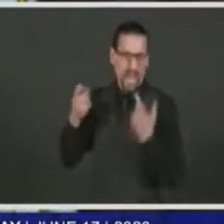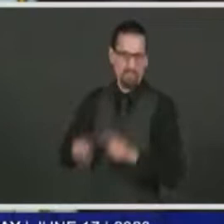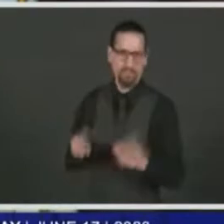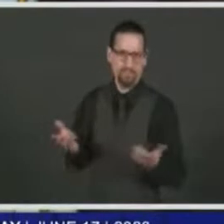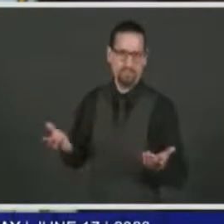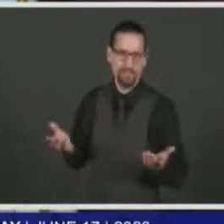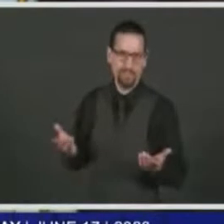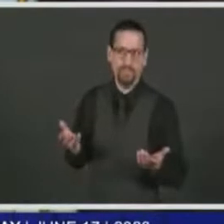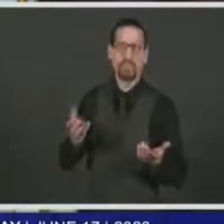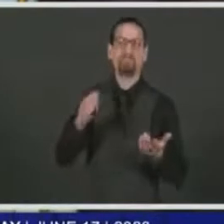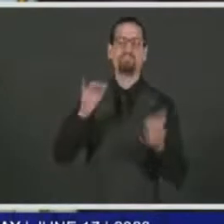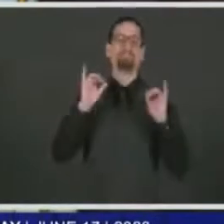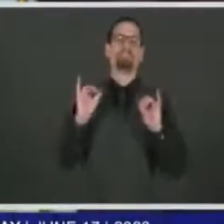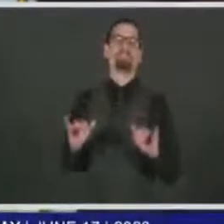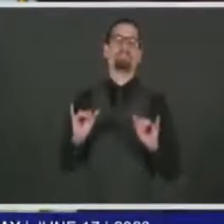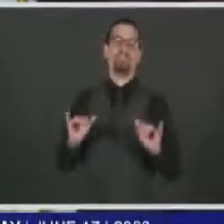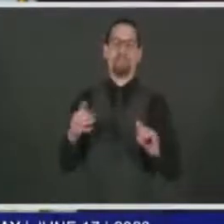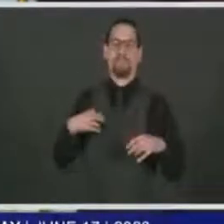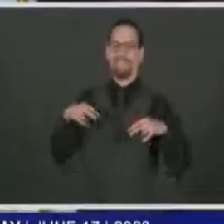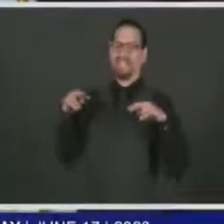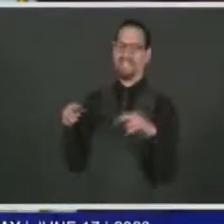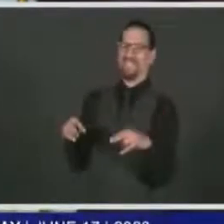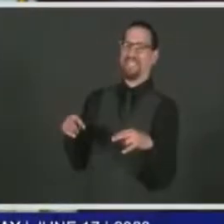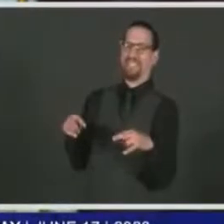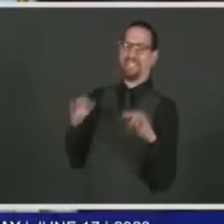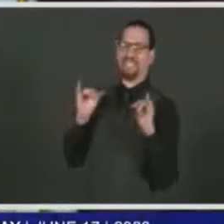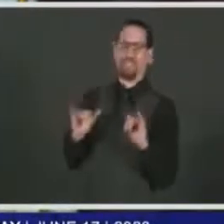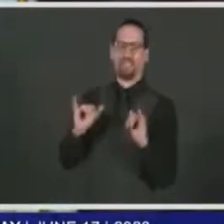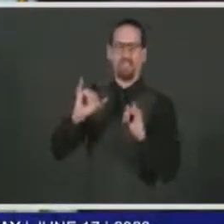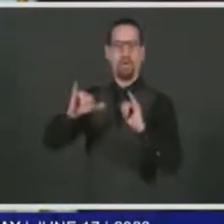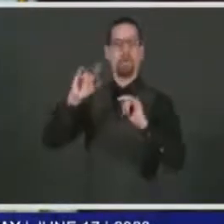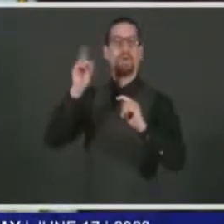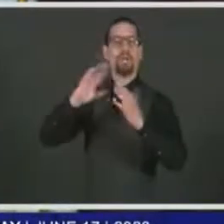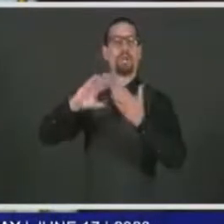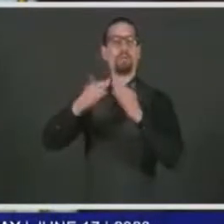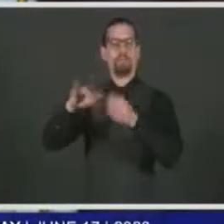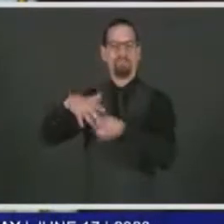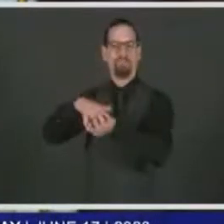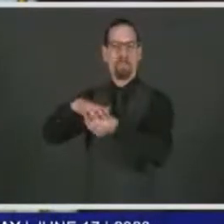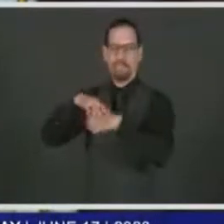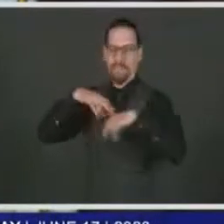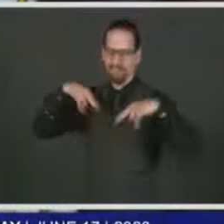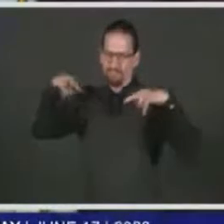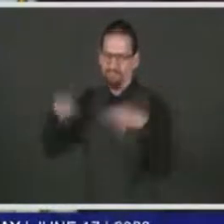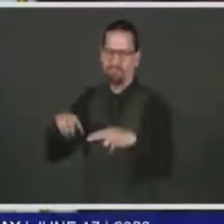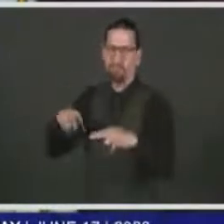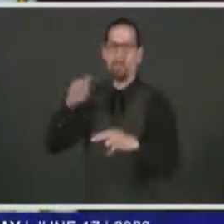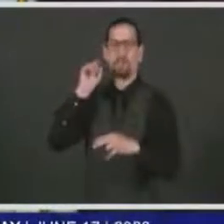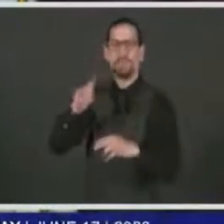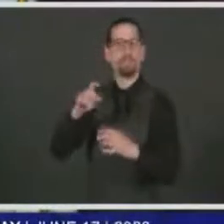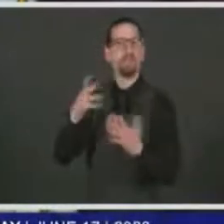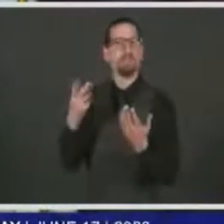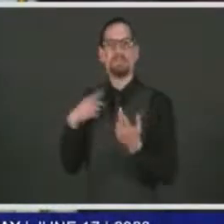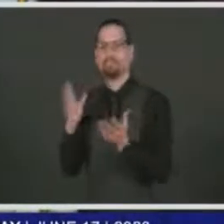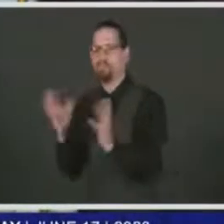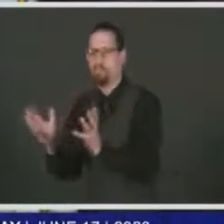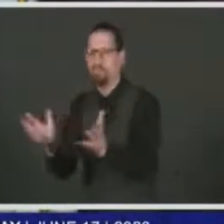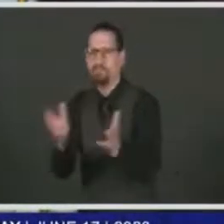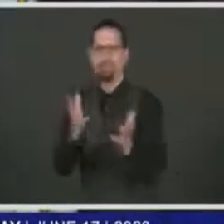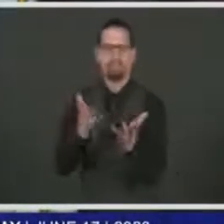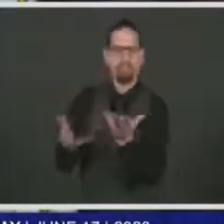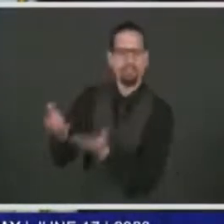focus extensively on these communities. We are making sure that our contact tracers are